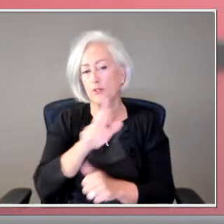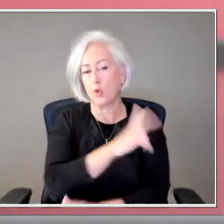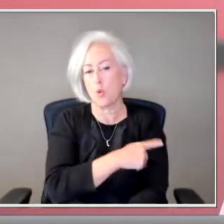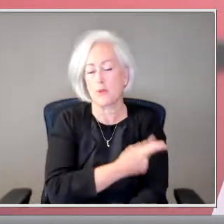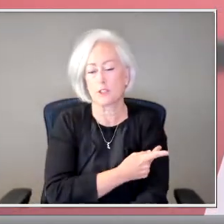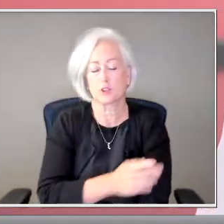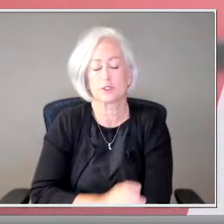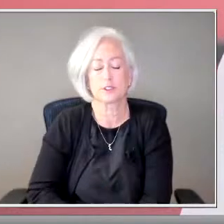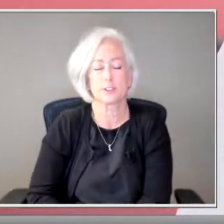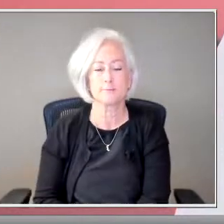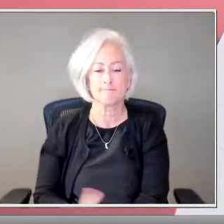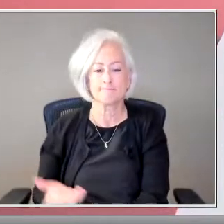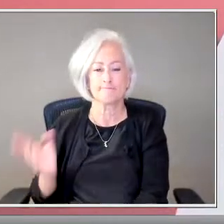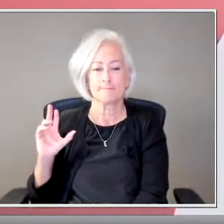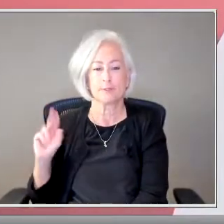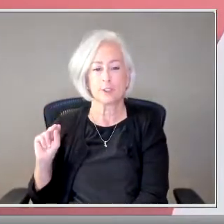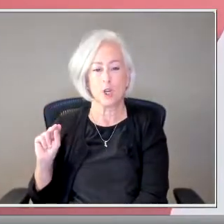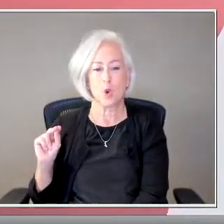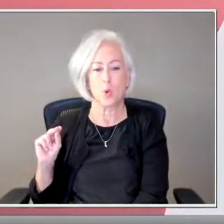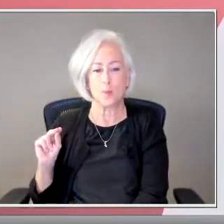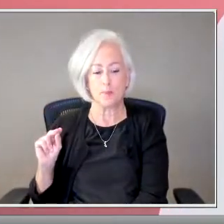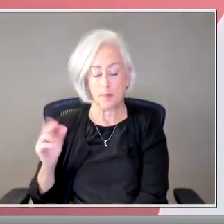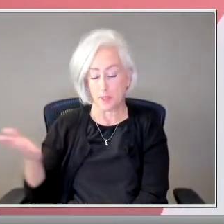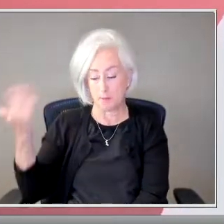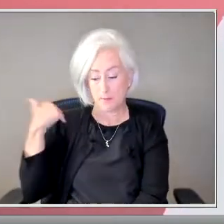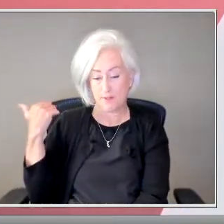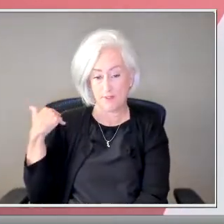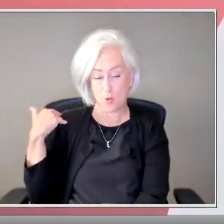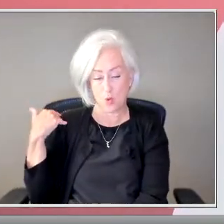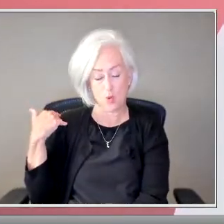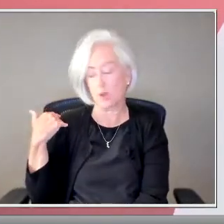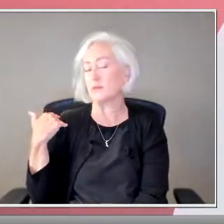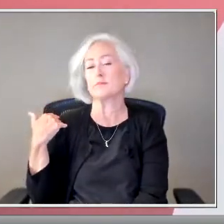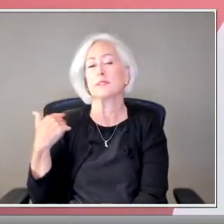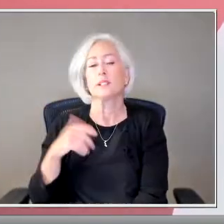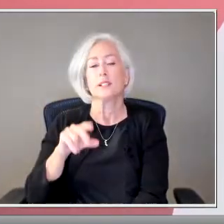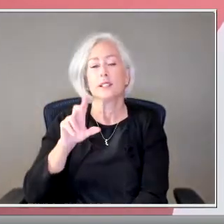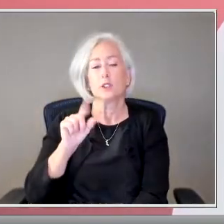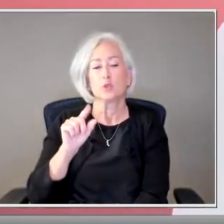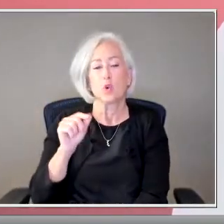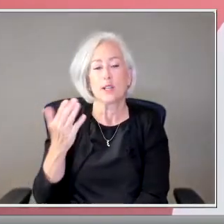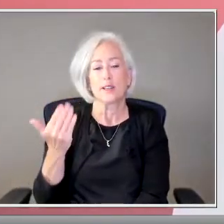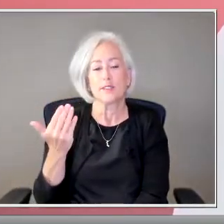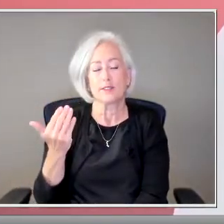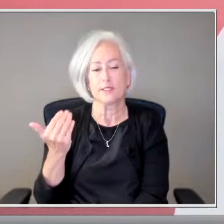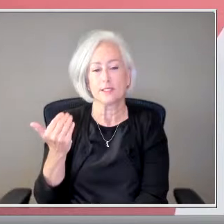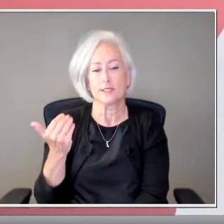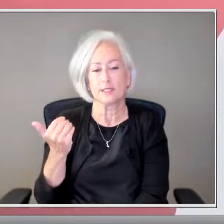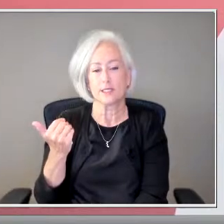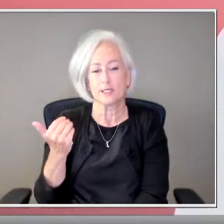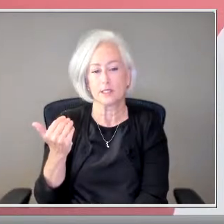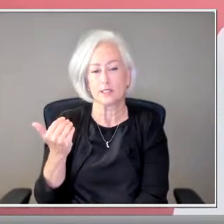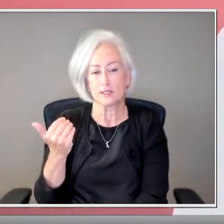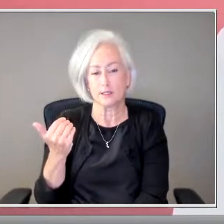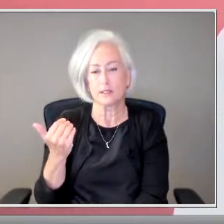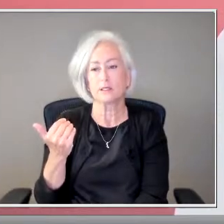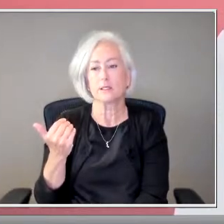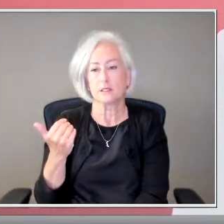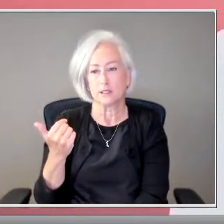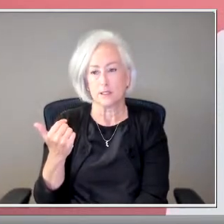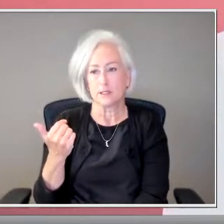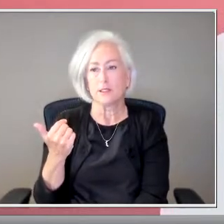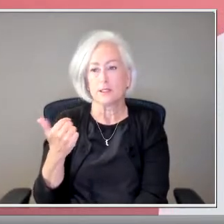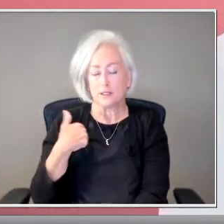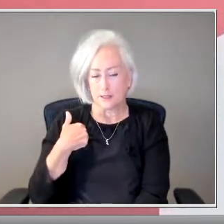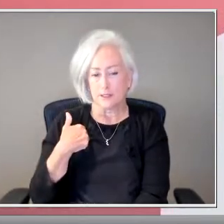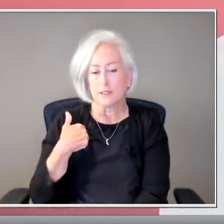No, it's not. It used to be. In 2015, I pulled a talk that I gave in